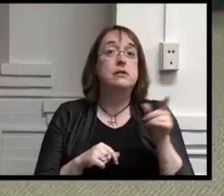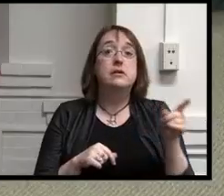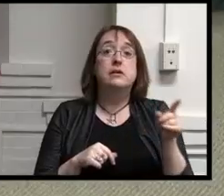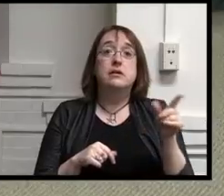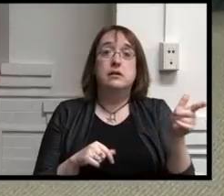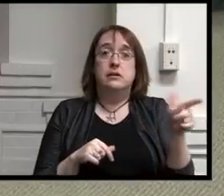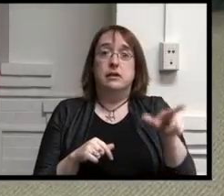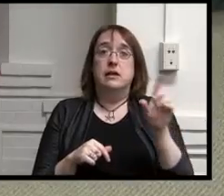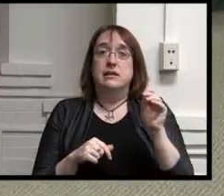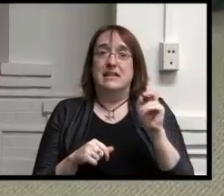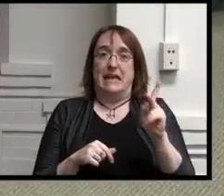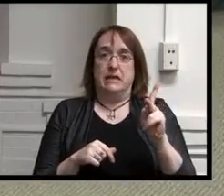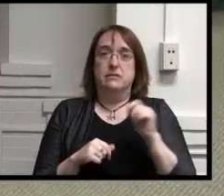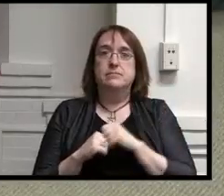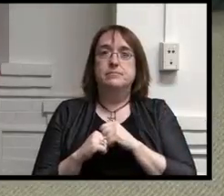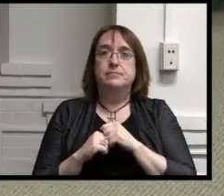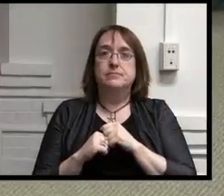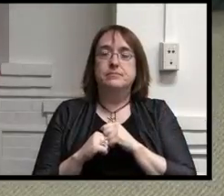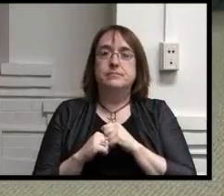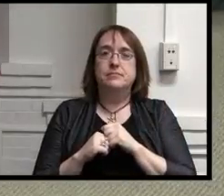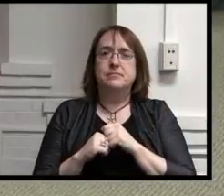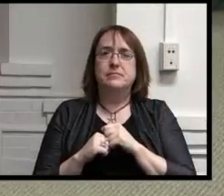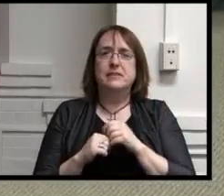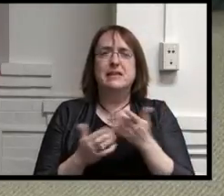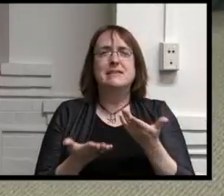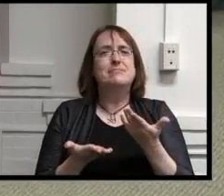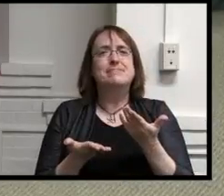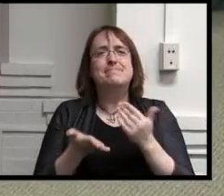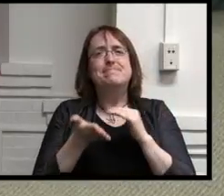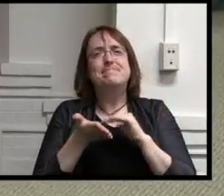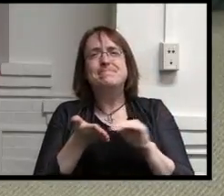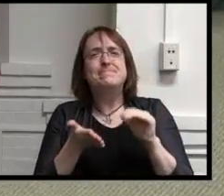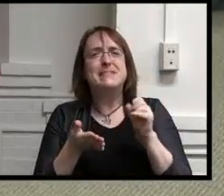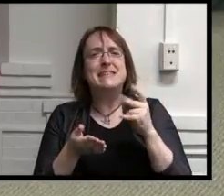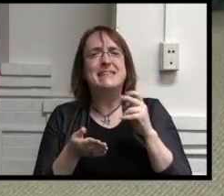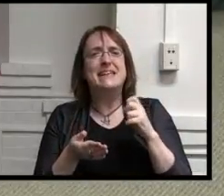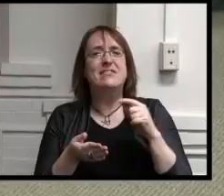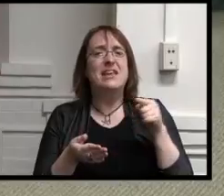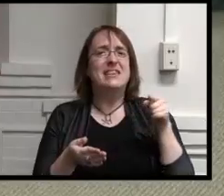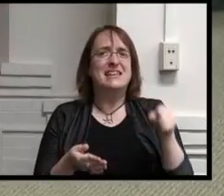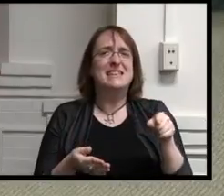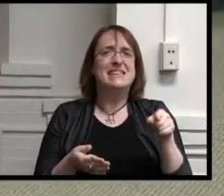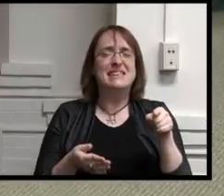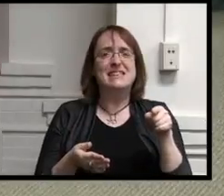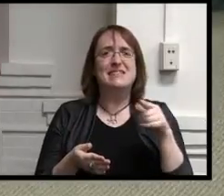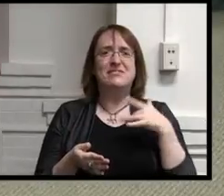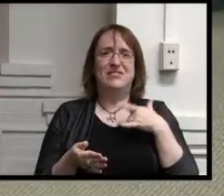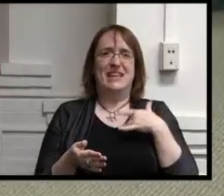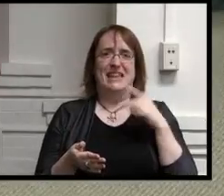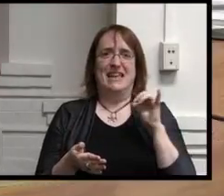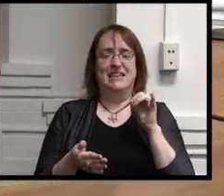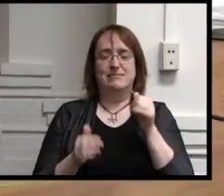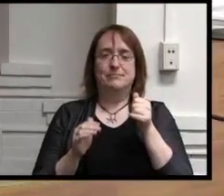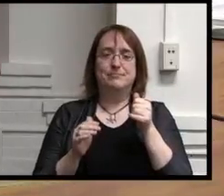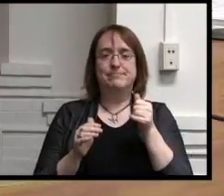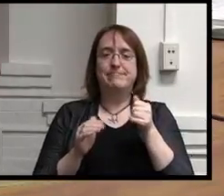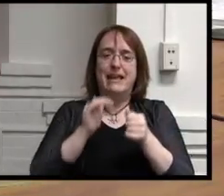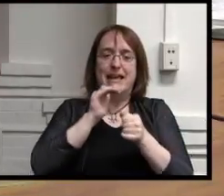So, pardon me, Steve, but, this is like the old hidden ball trick to me.